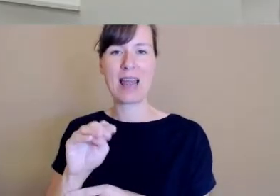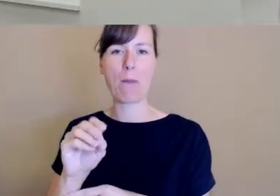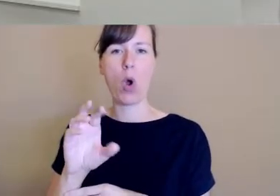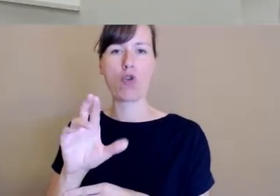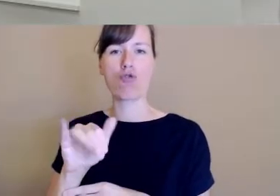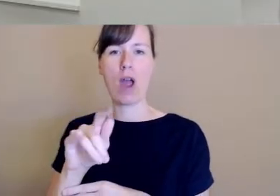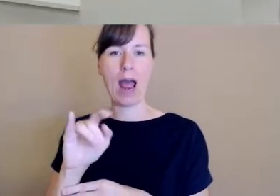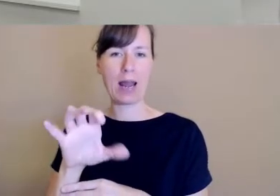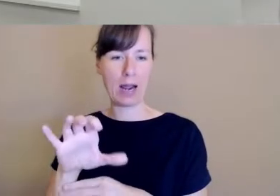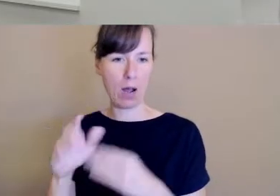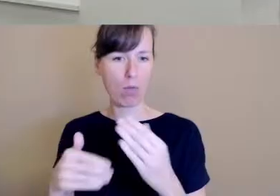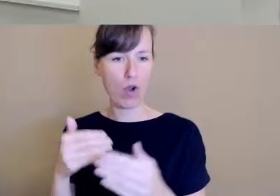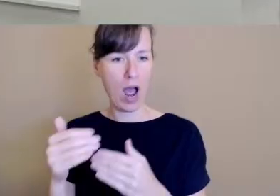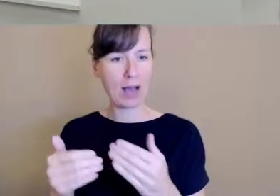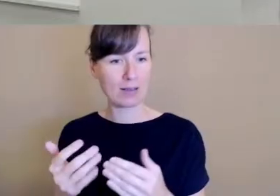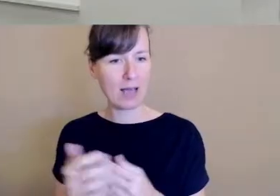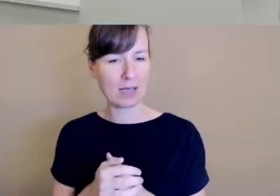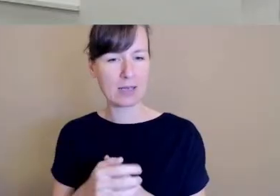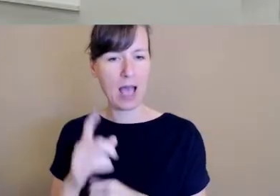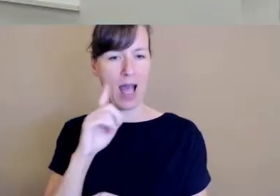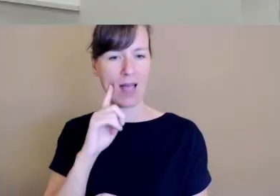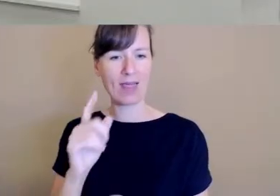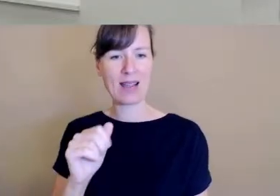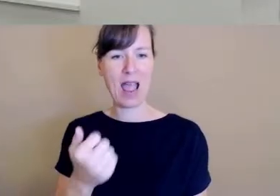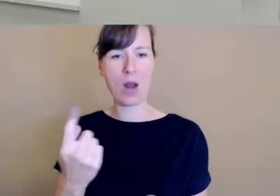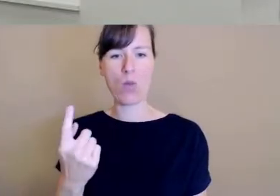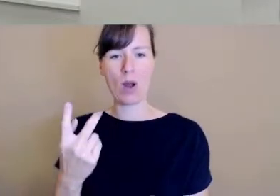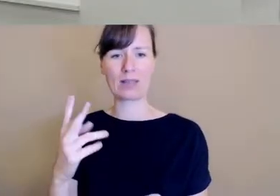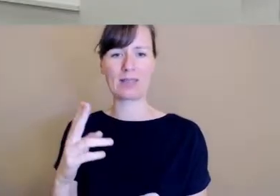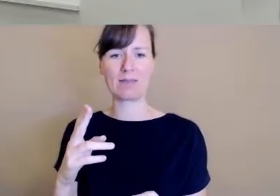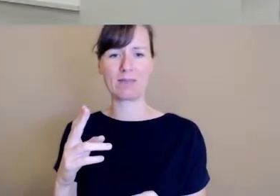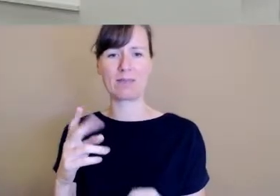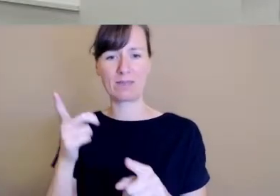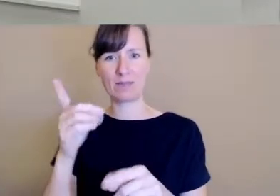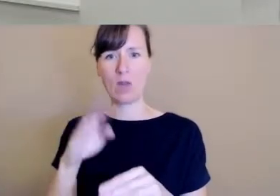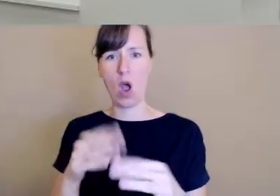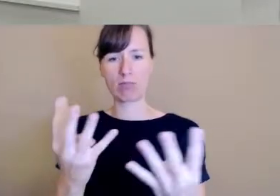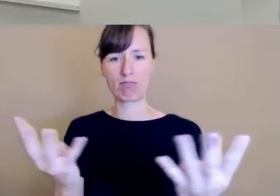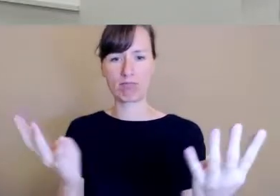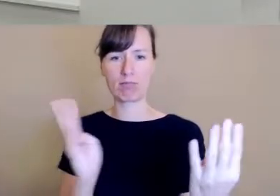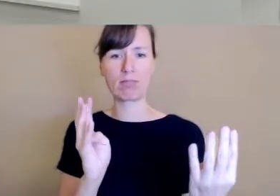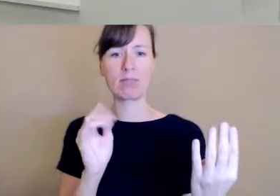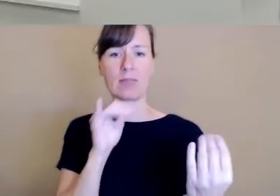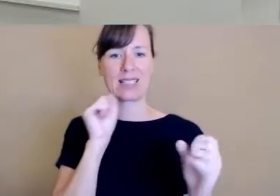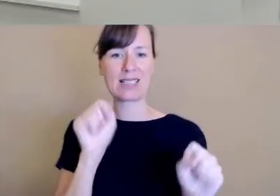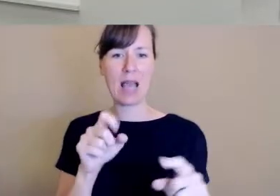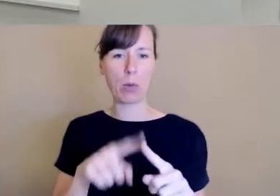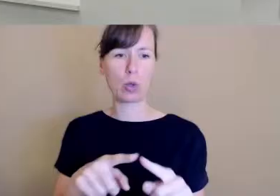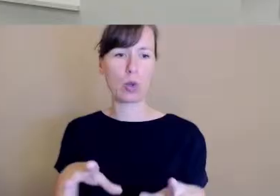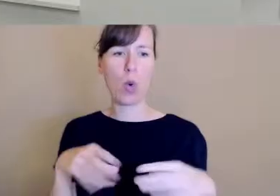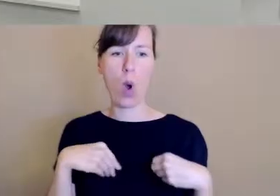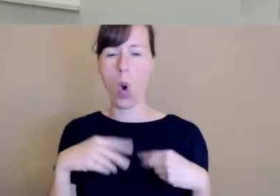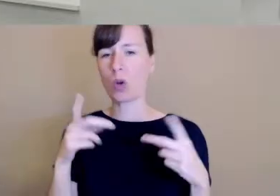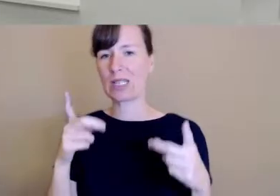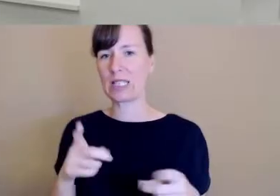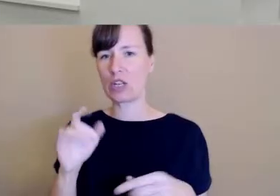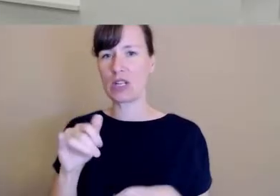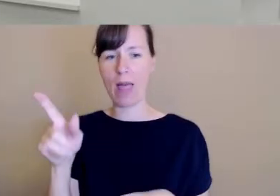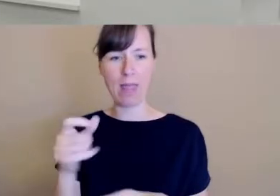make and able to absorb the fact that community will continue to engage. So just to bring that